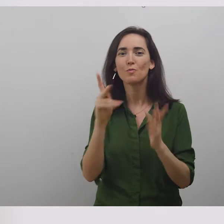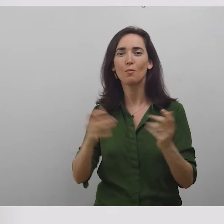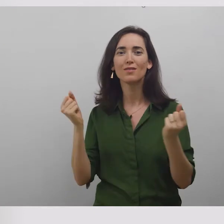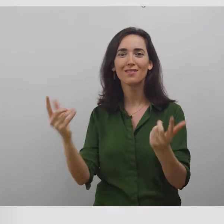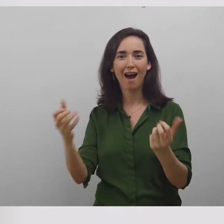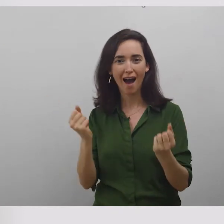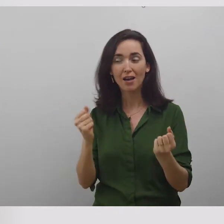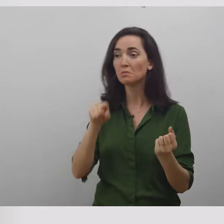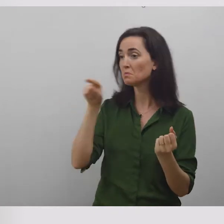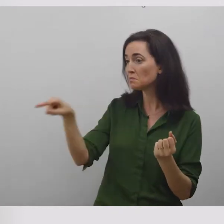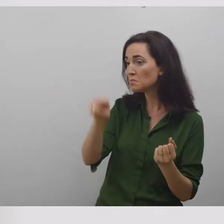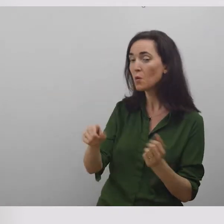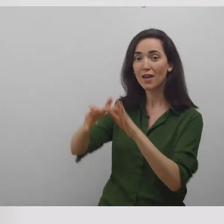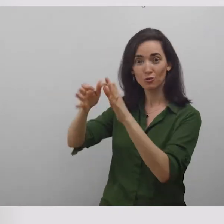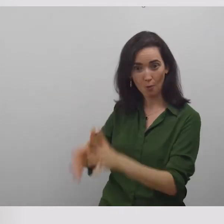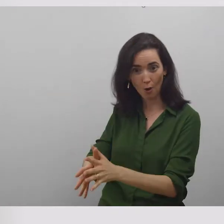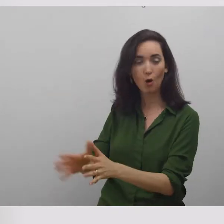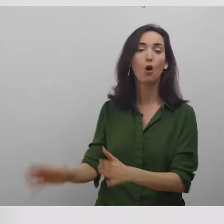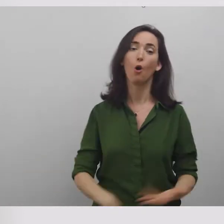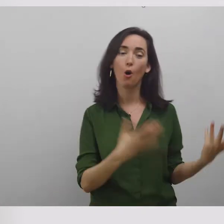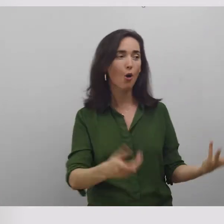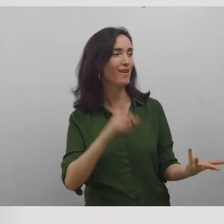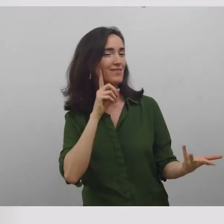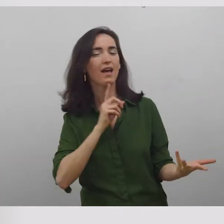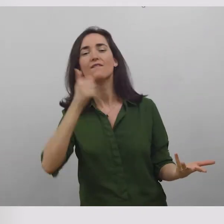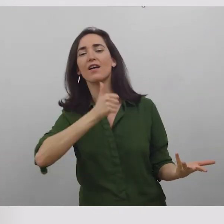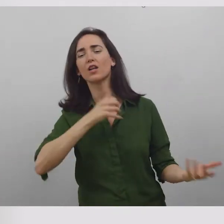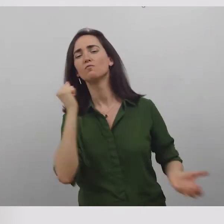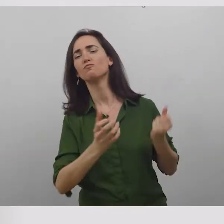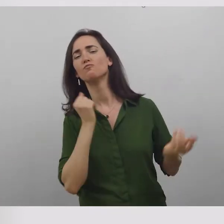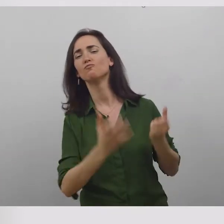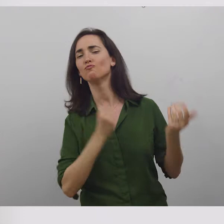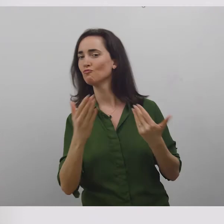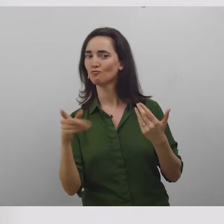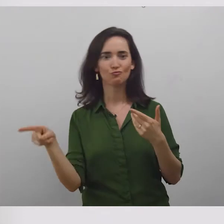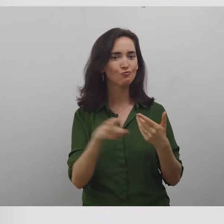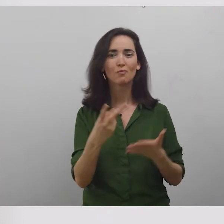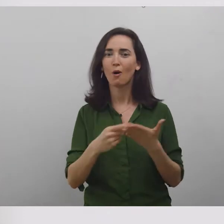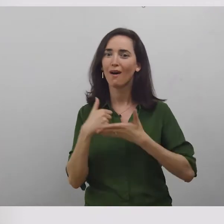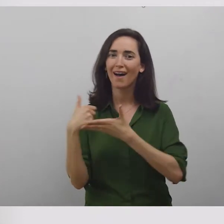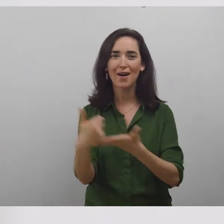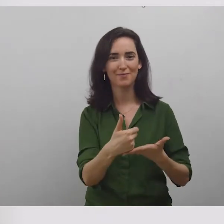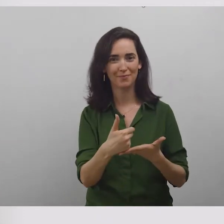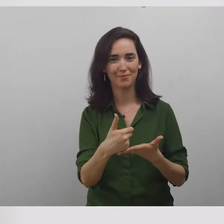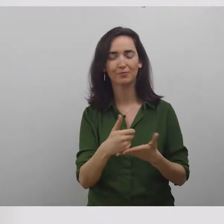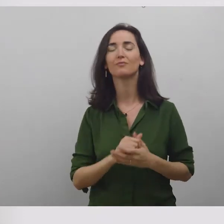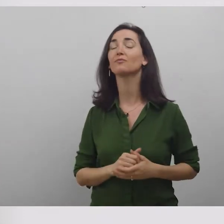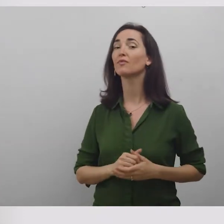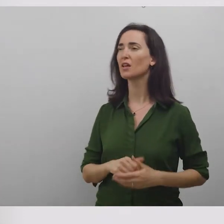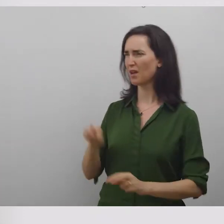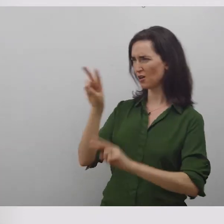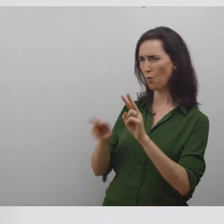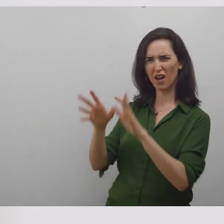So that be whether you're an interpreter or a deaf person who's using sign language on a regular basis. I noticed that